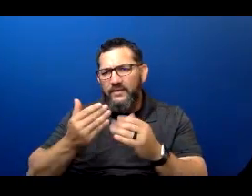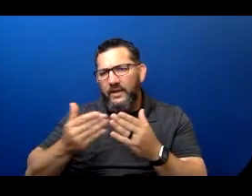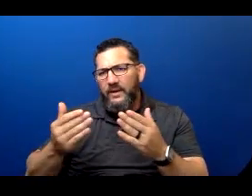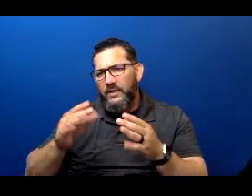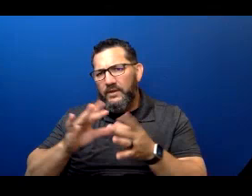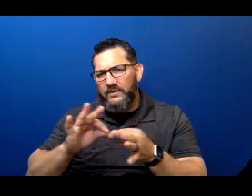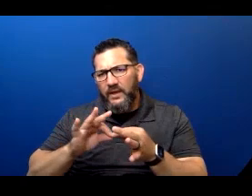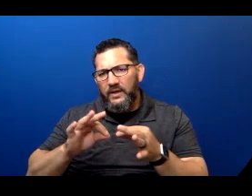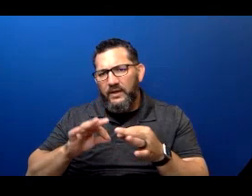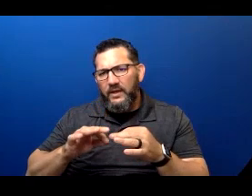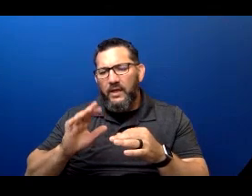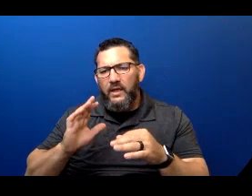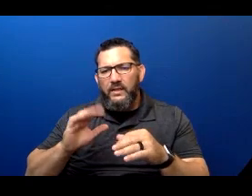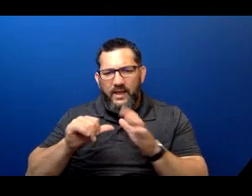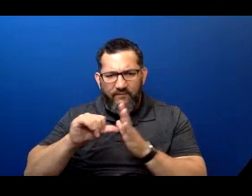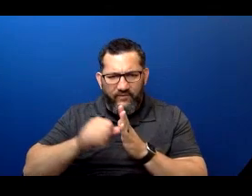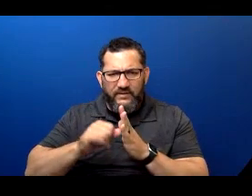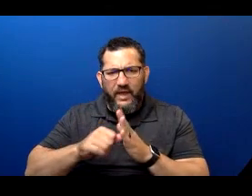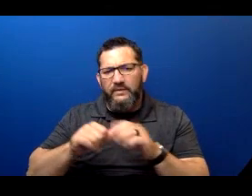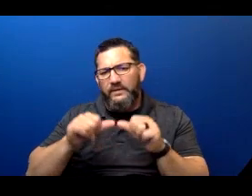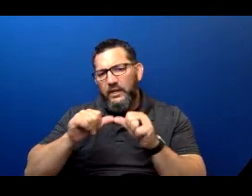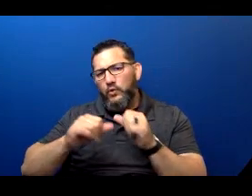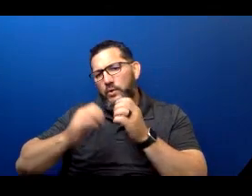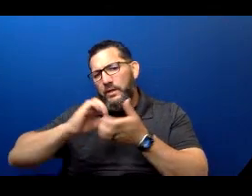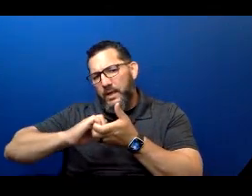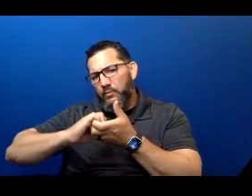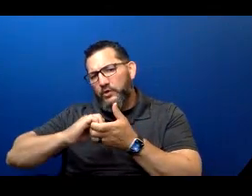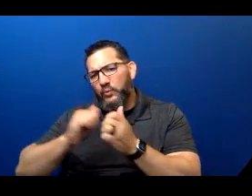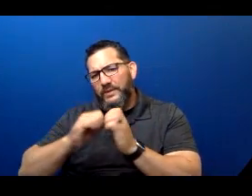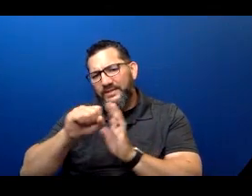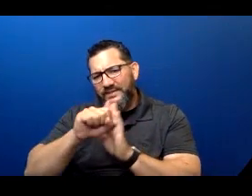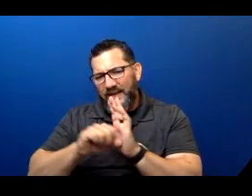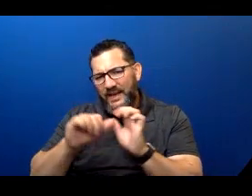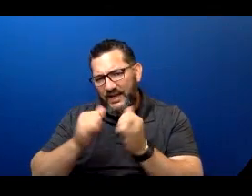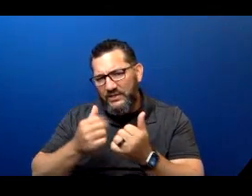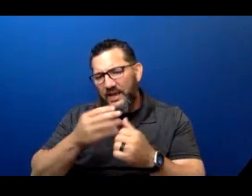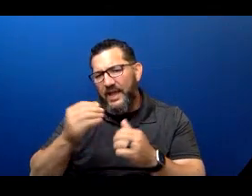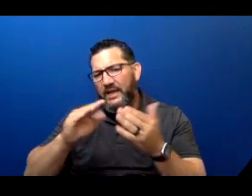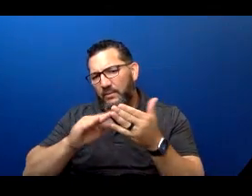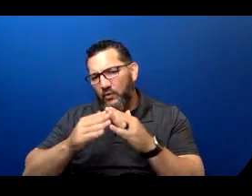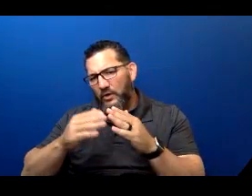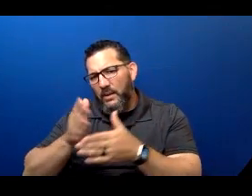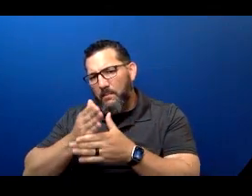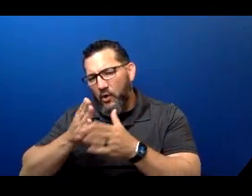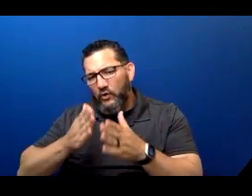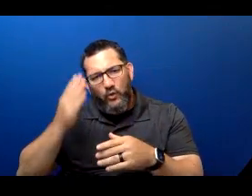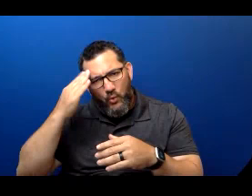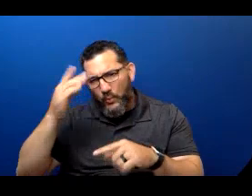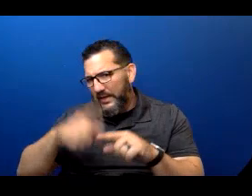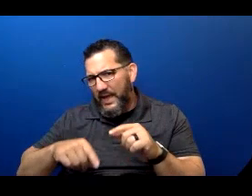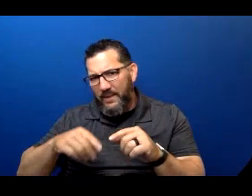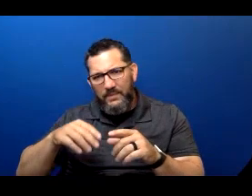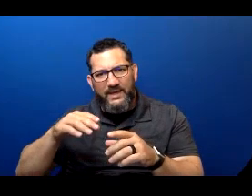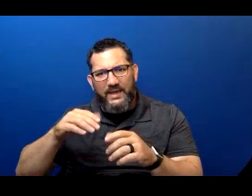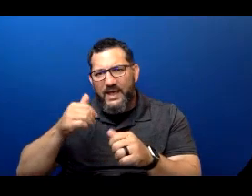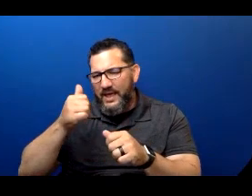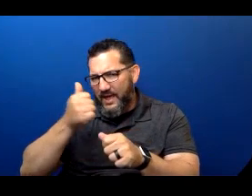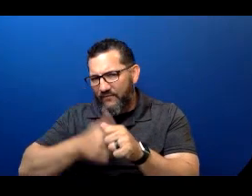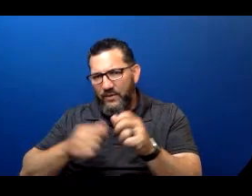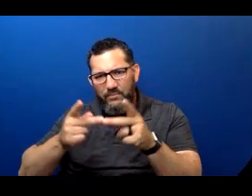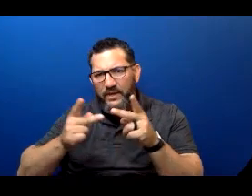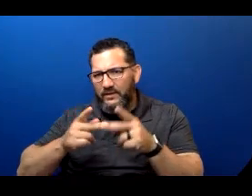our continued collaborations with our state agencies and community partners. We know we can't be everywhere doing everything. I